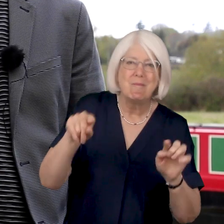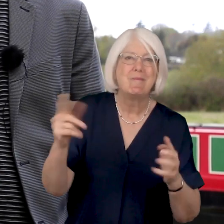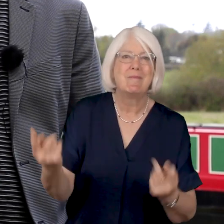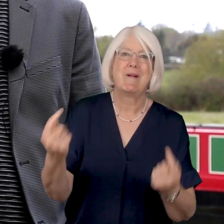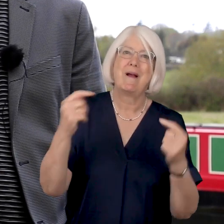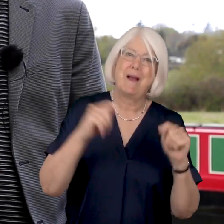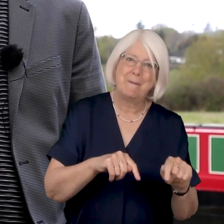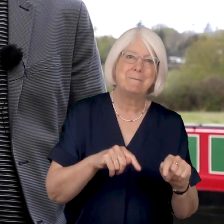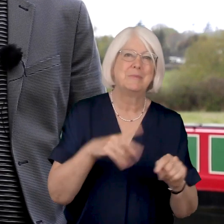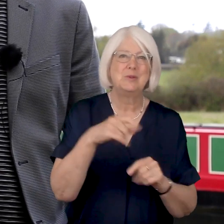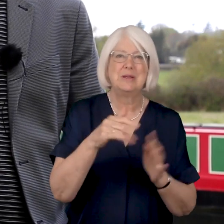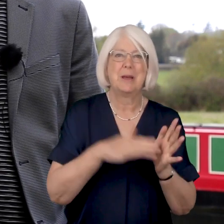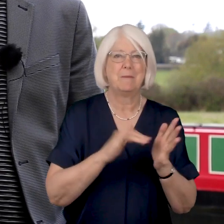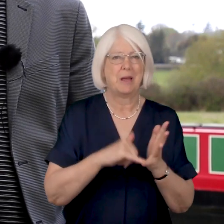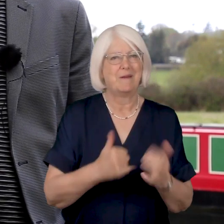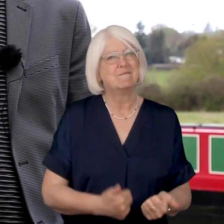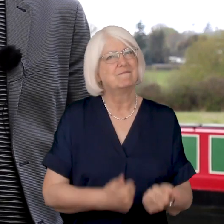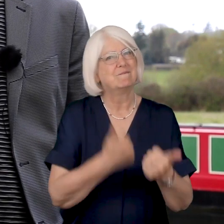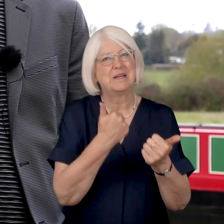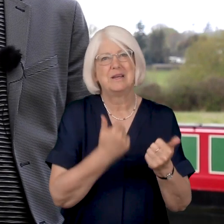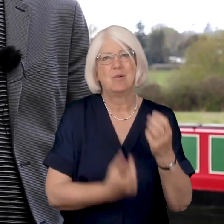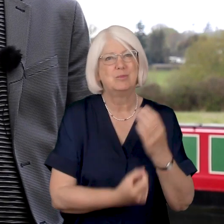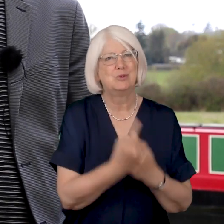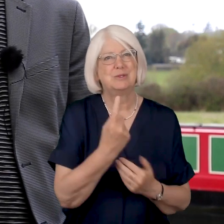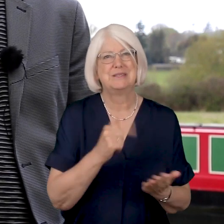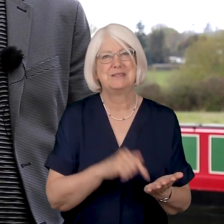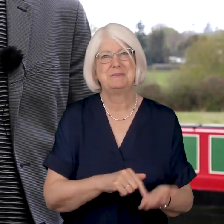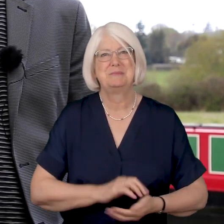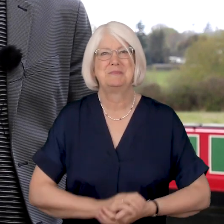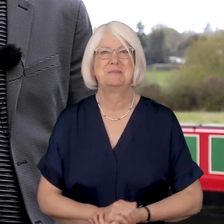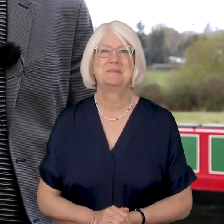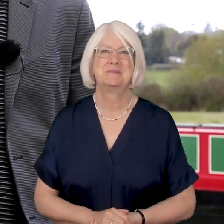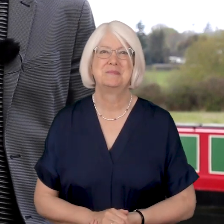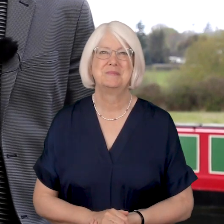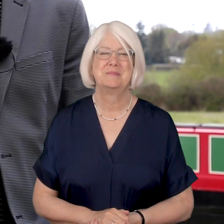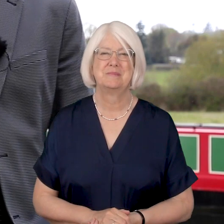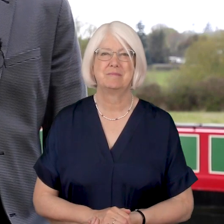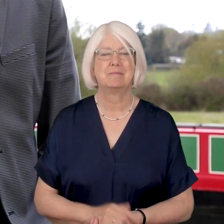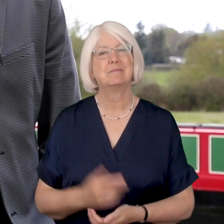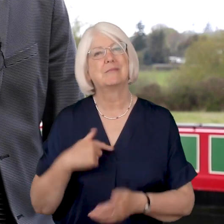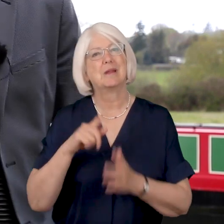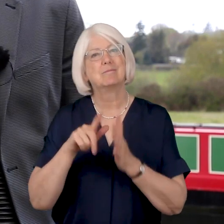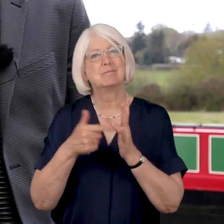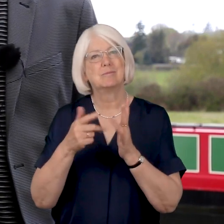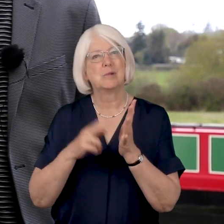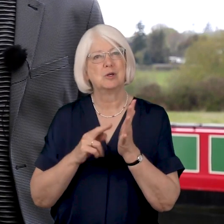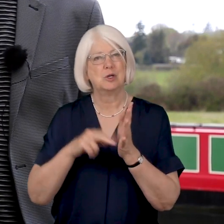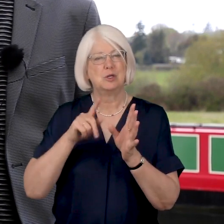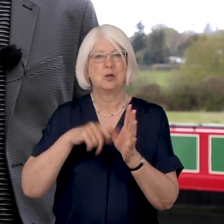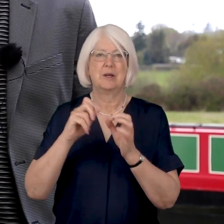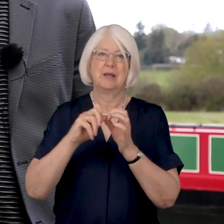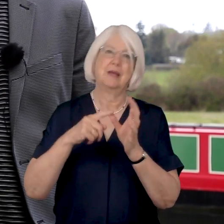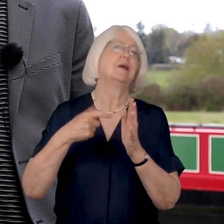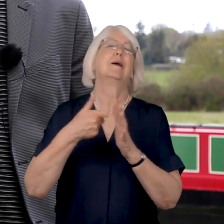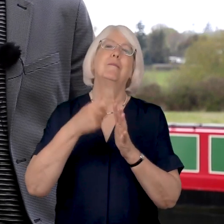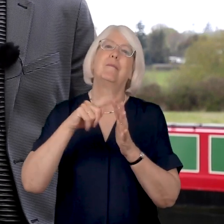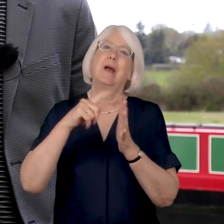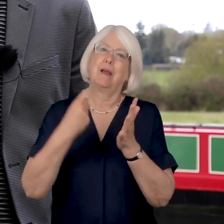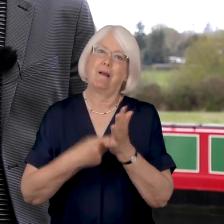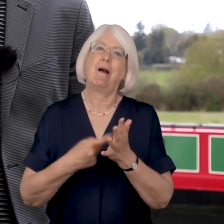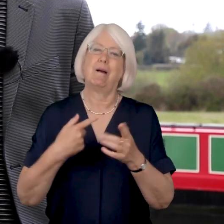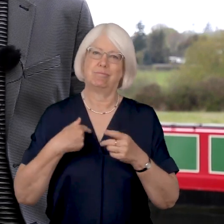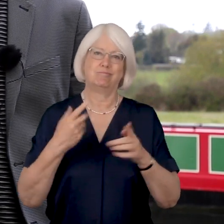So it's really great opportunity and fantastic to be in CMS. And I'm Jonny Baker. I work with Cathy on the